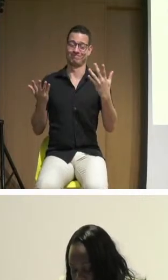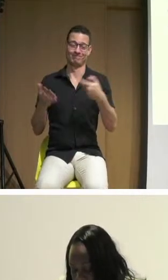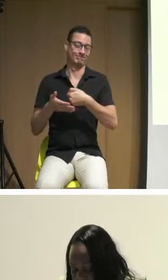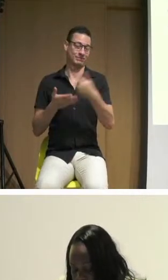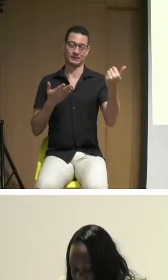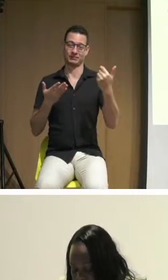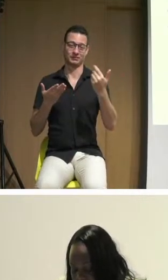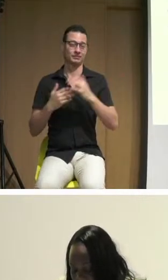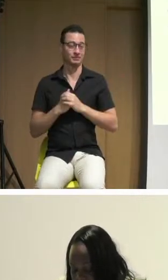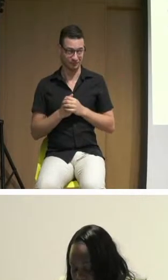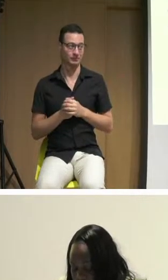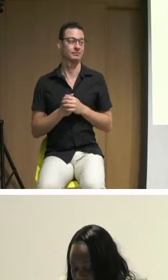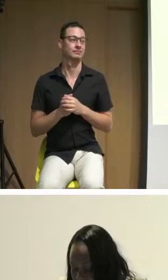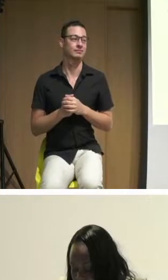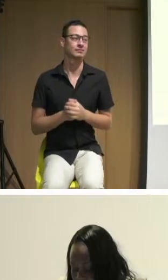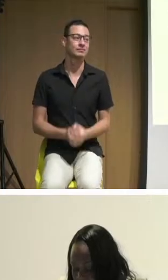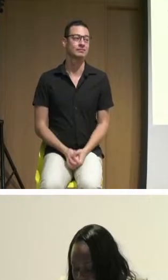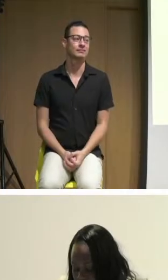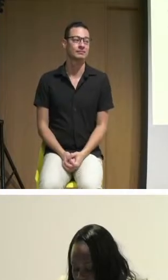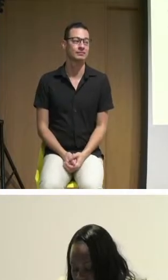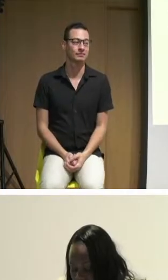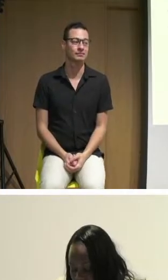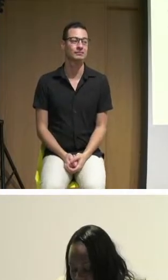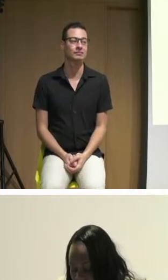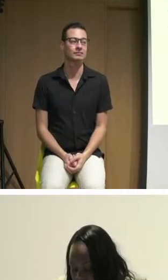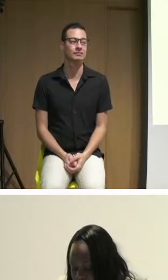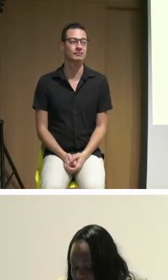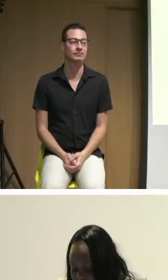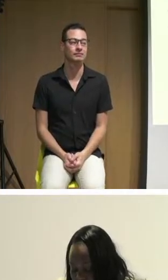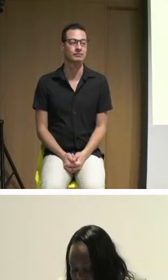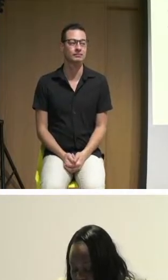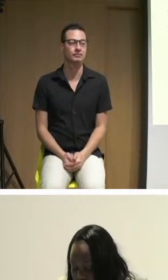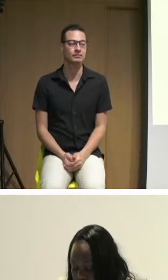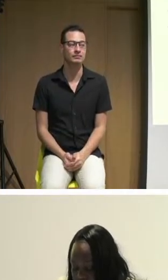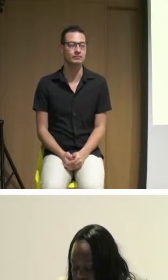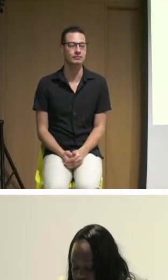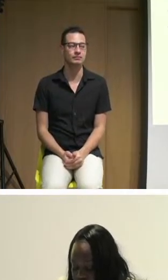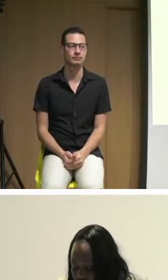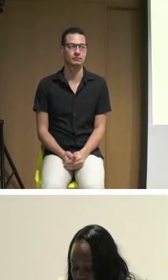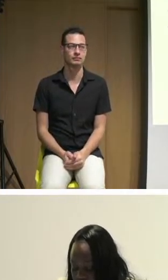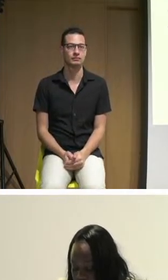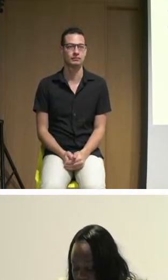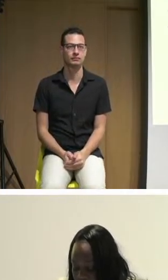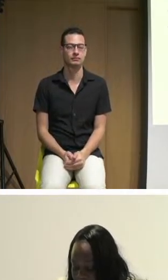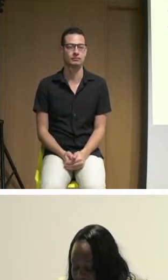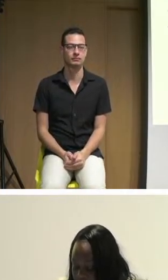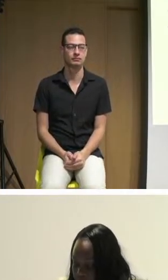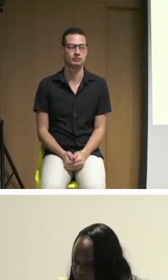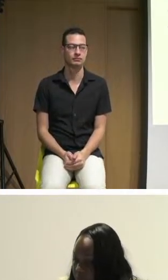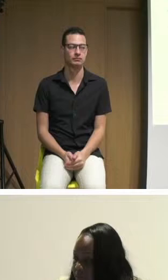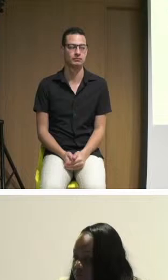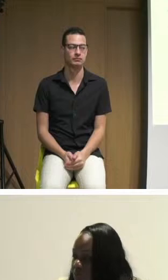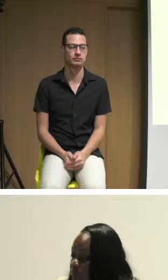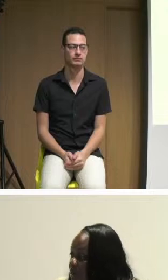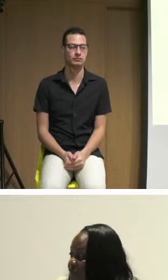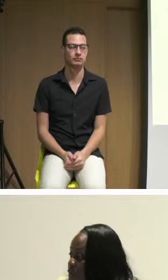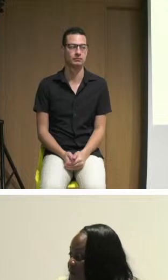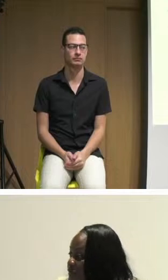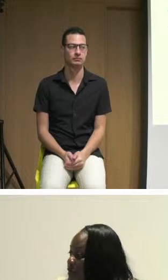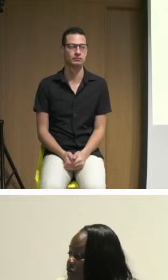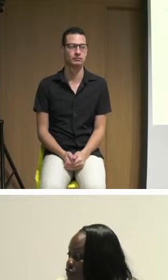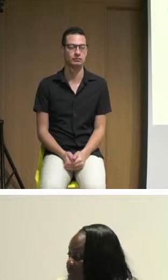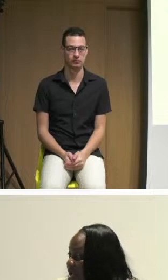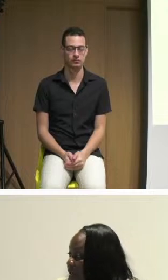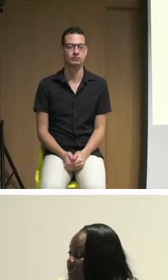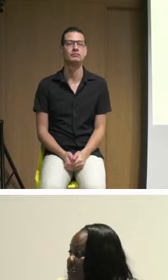Next, we wanted to adopt the amendment for the resolution. We wanted to just talk through, and I think if you